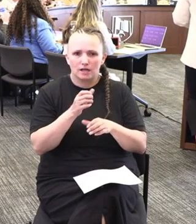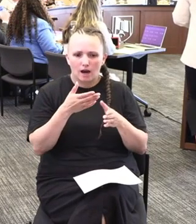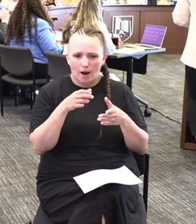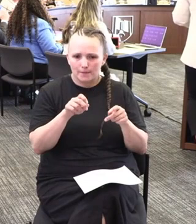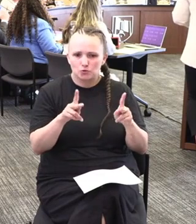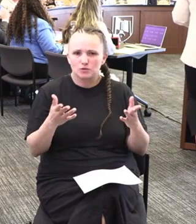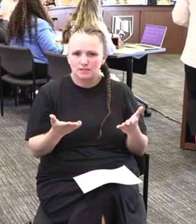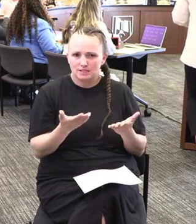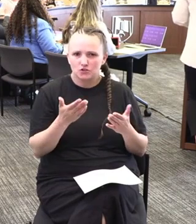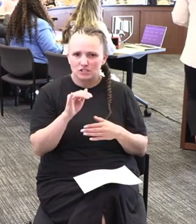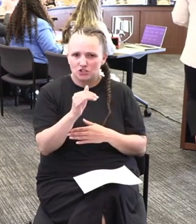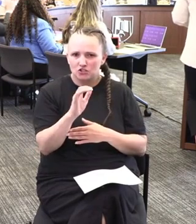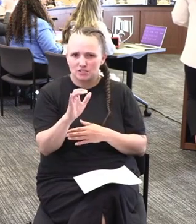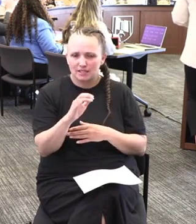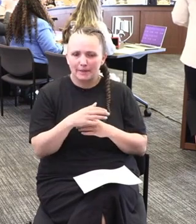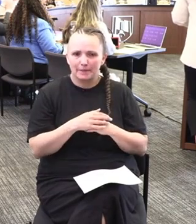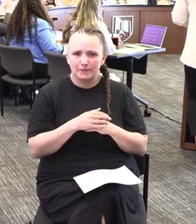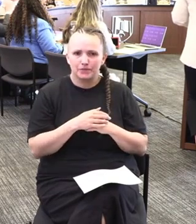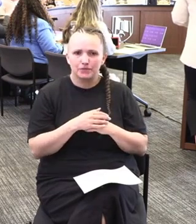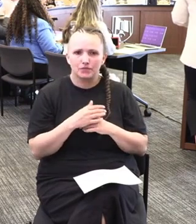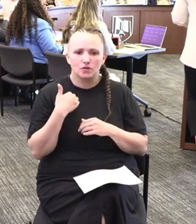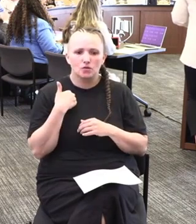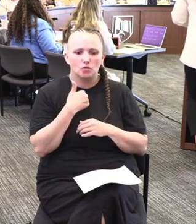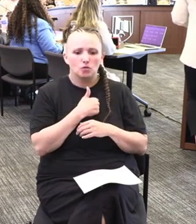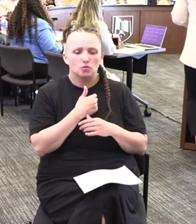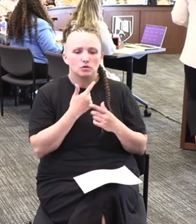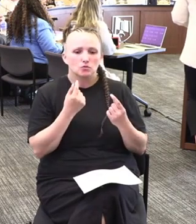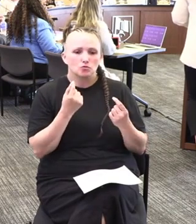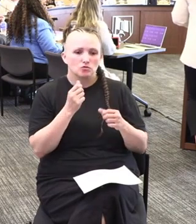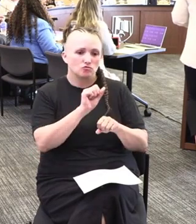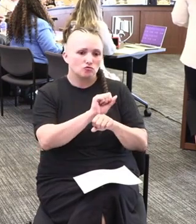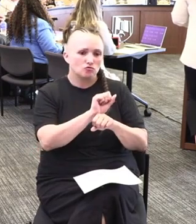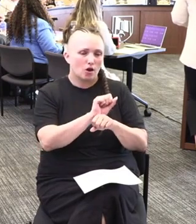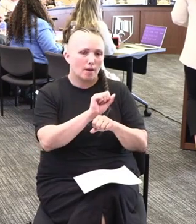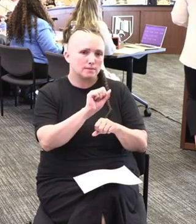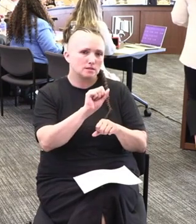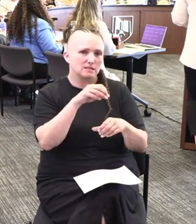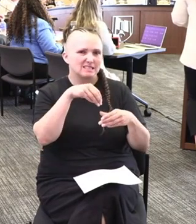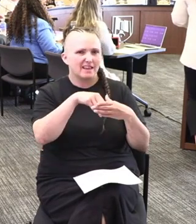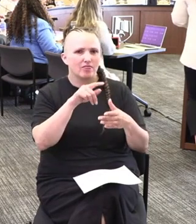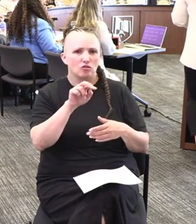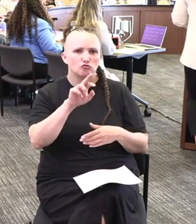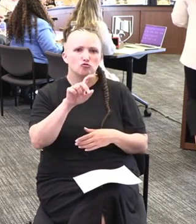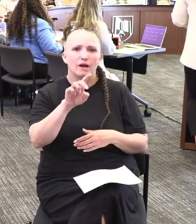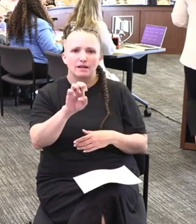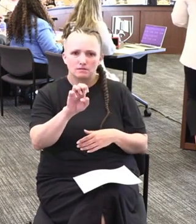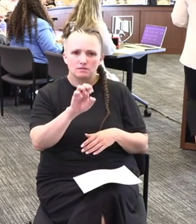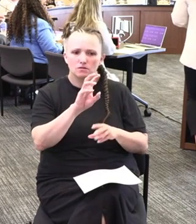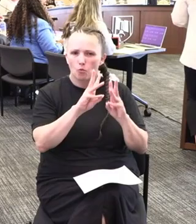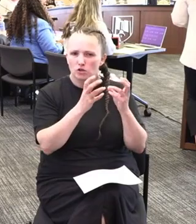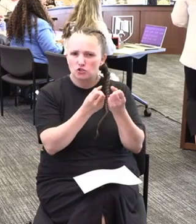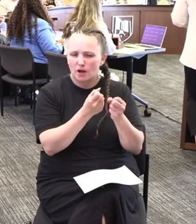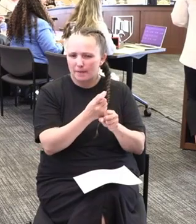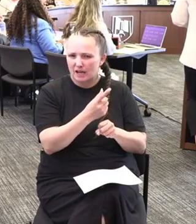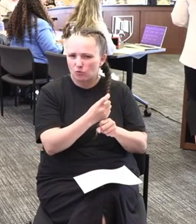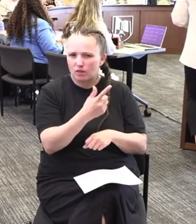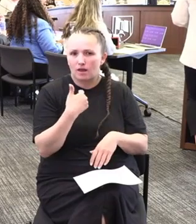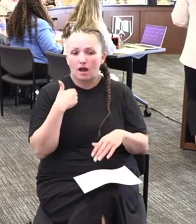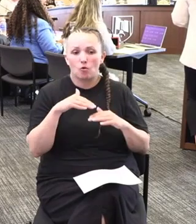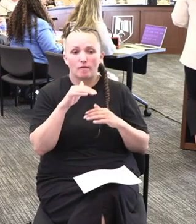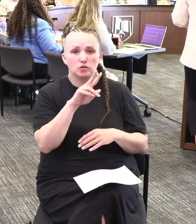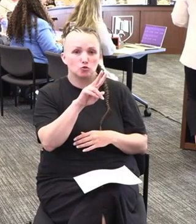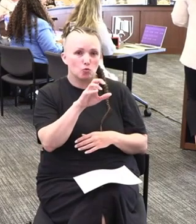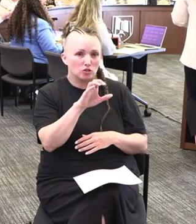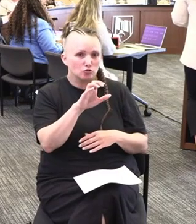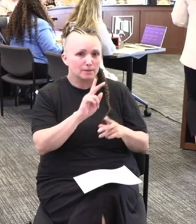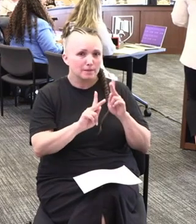JJC. We do Jobs in the Trades workshop annually, and we had over 200 attendees and 17